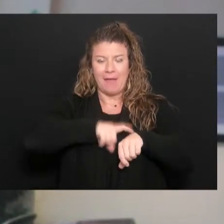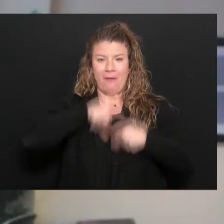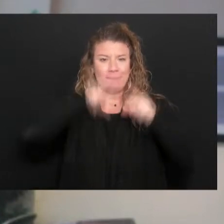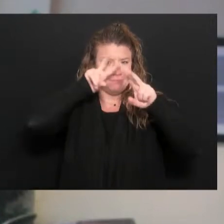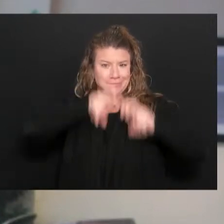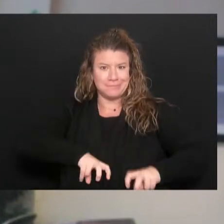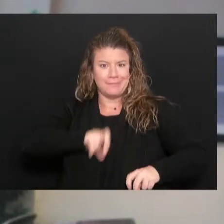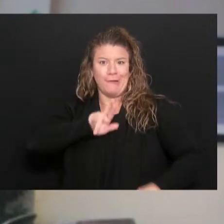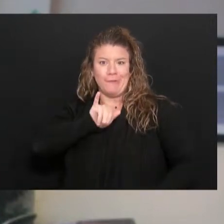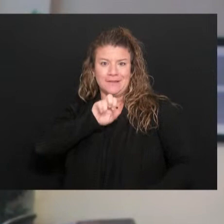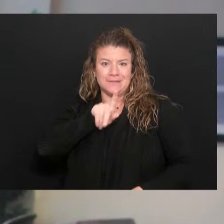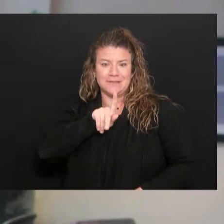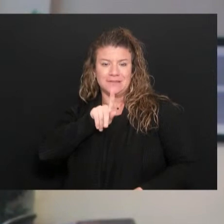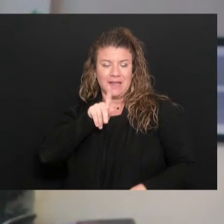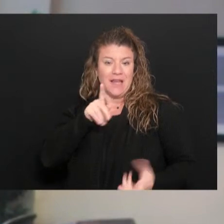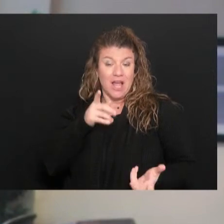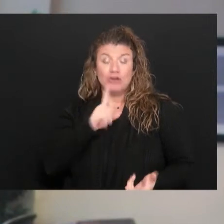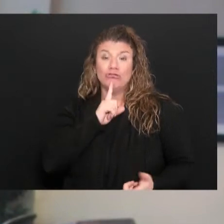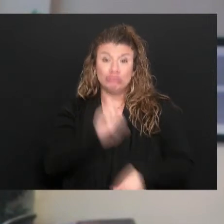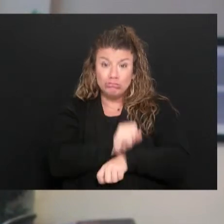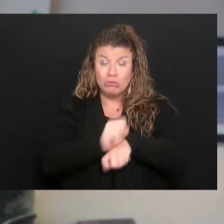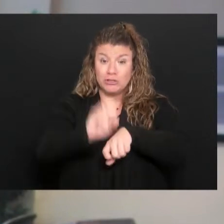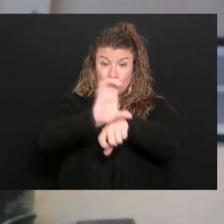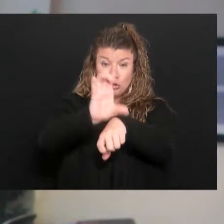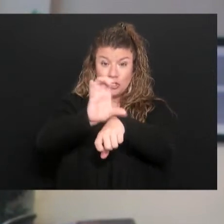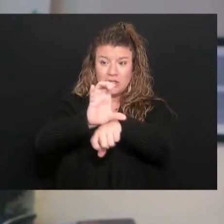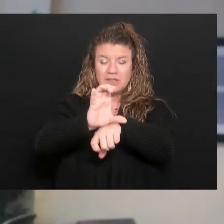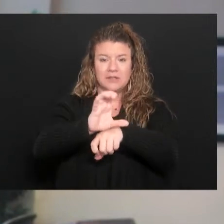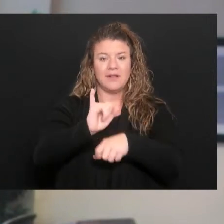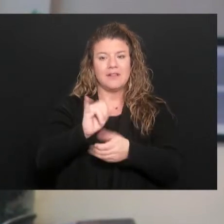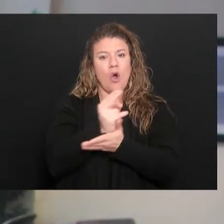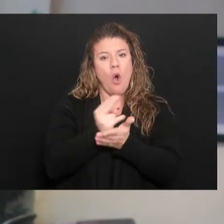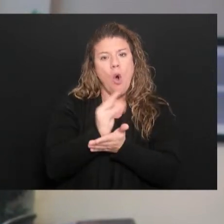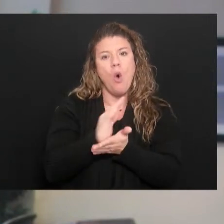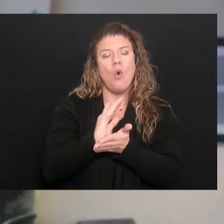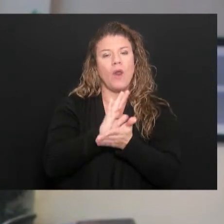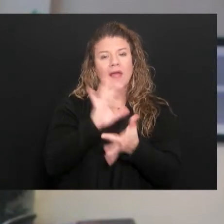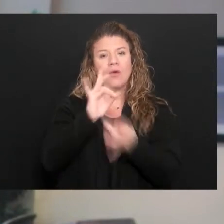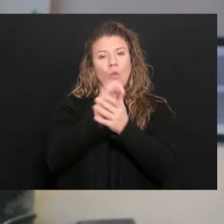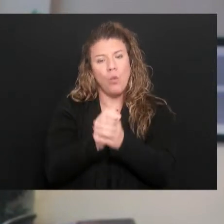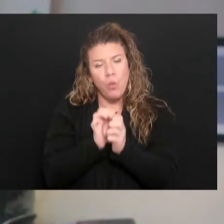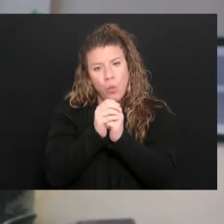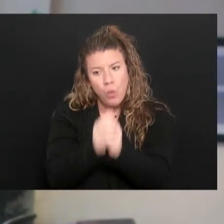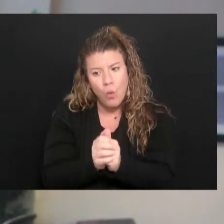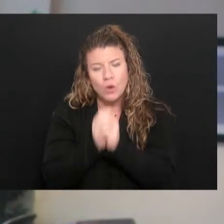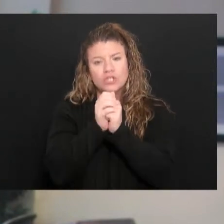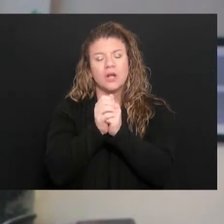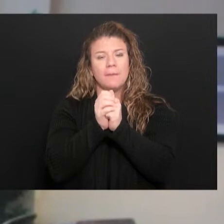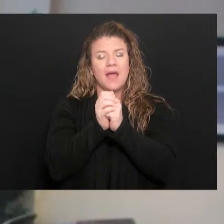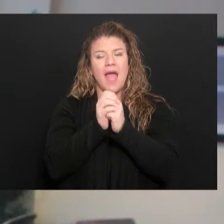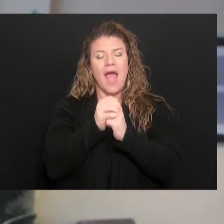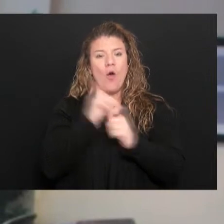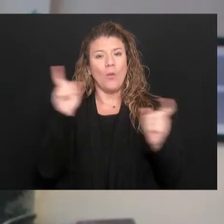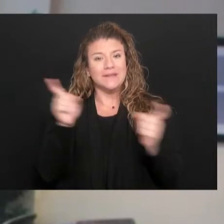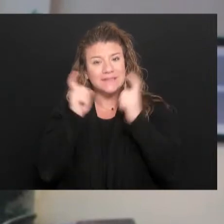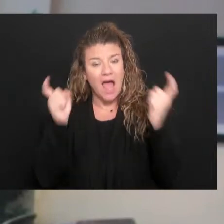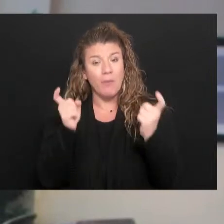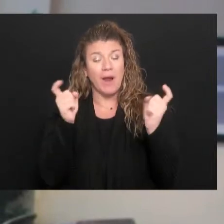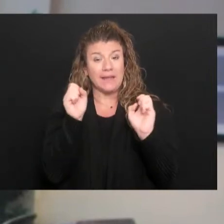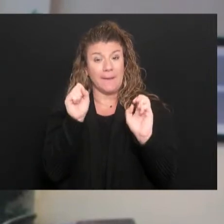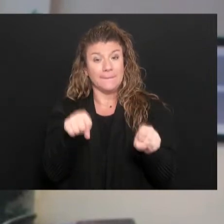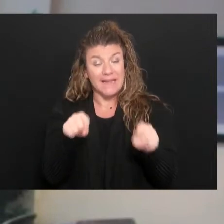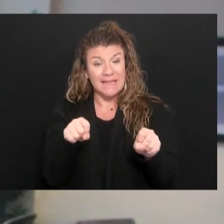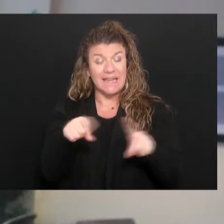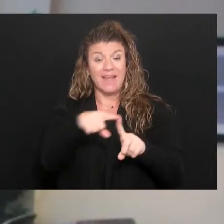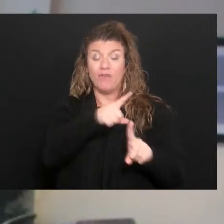are places of holy worship. And so we celebrate the ability for all of us